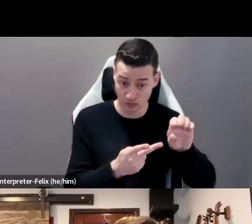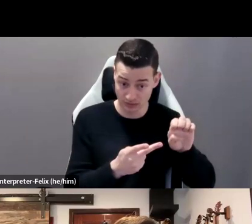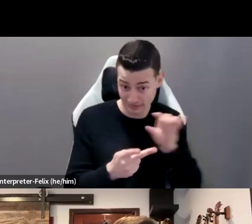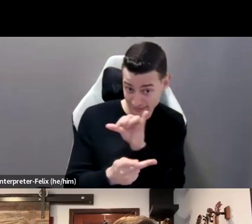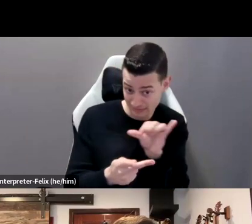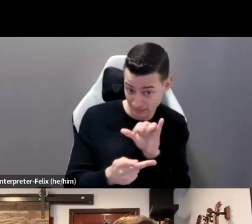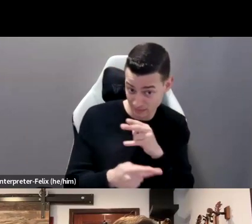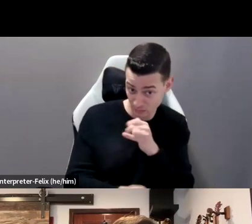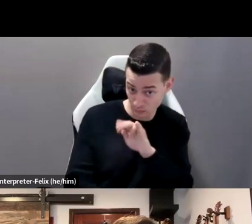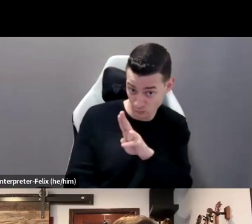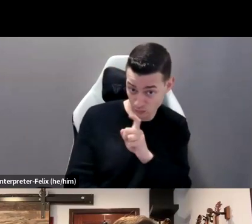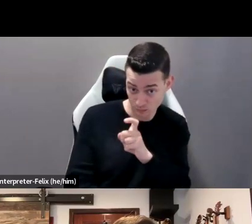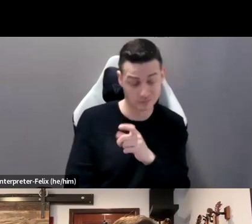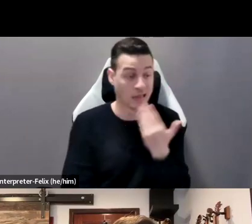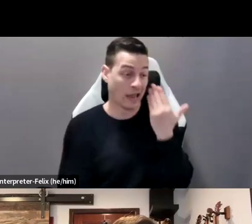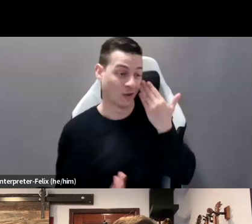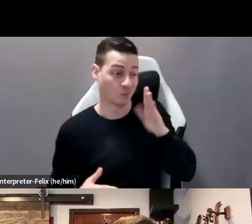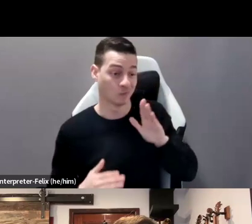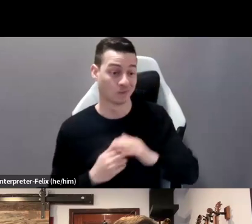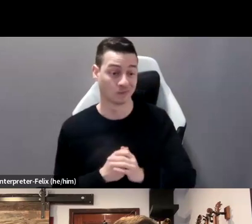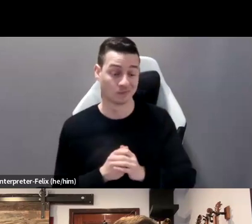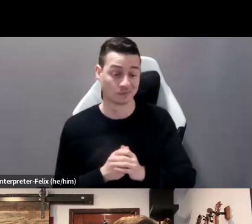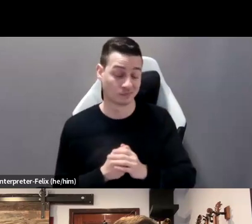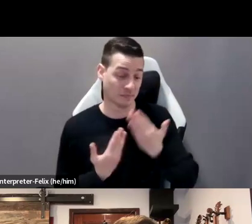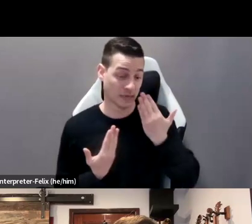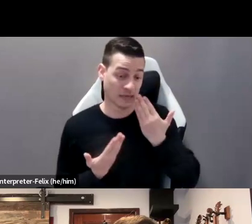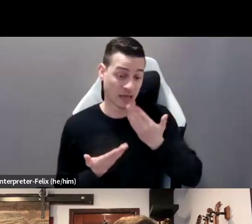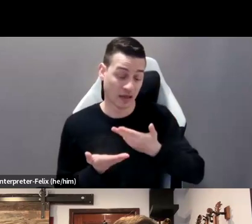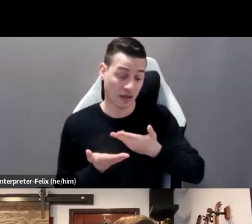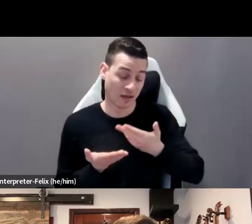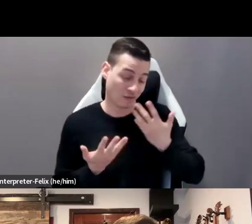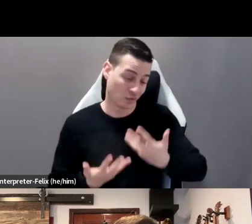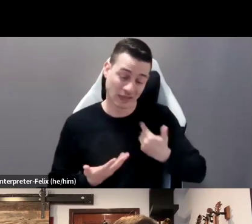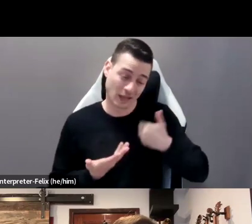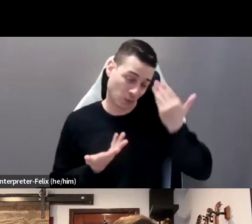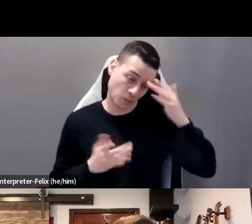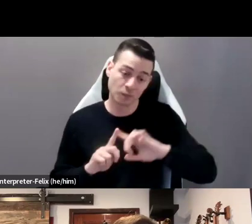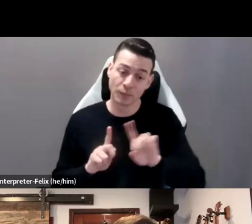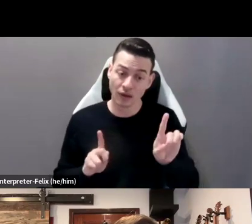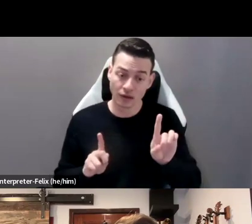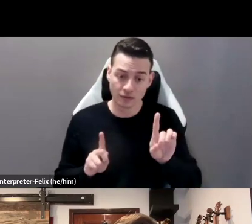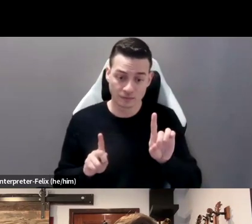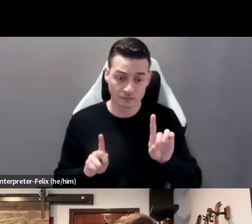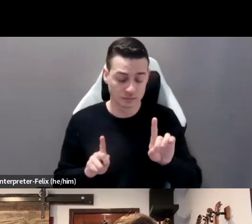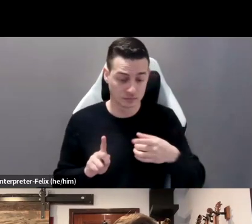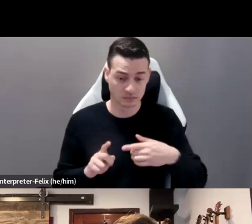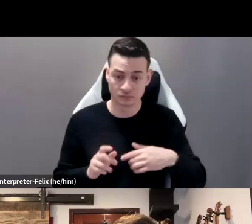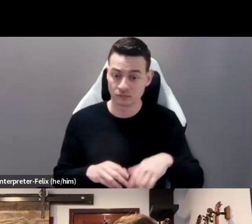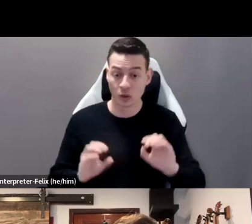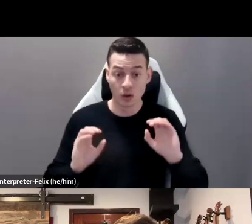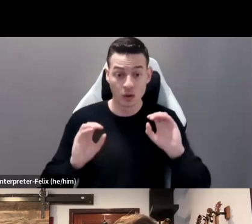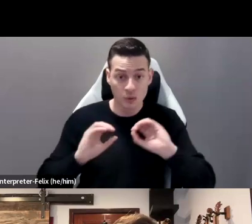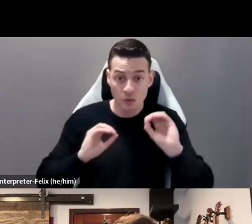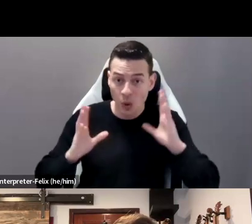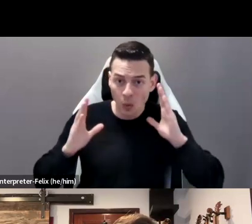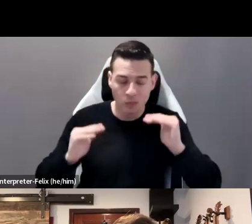unfortunately. But all is not lost, and there is hope, and there are people in our system who are